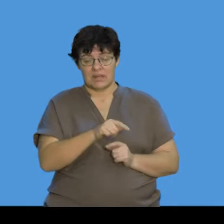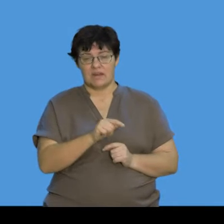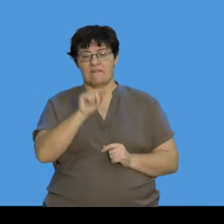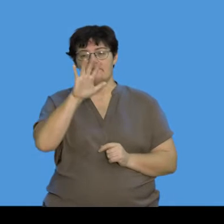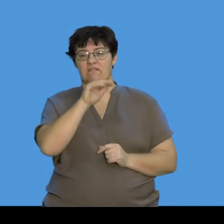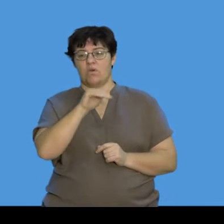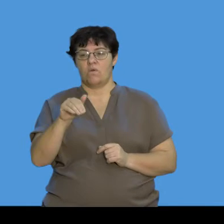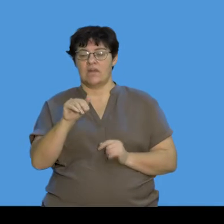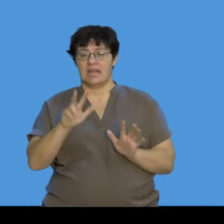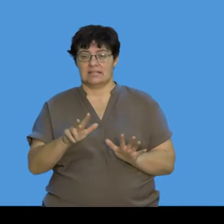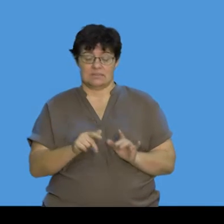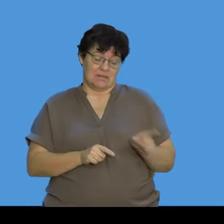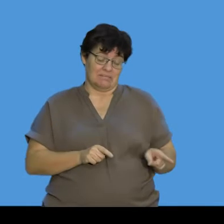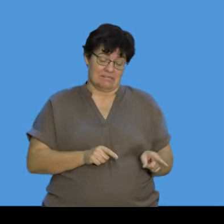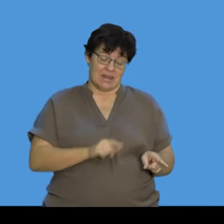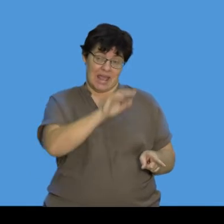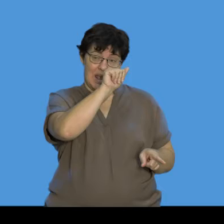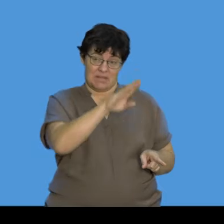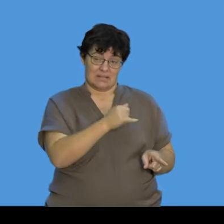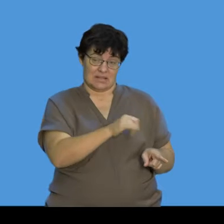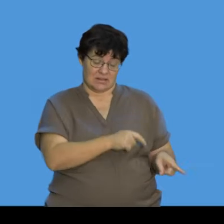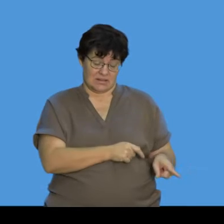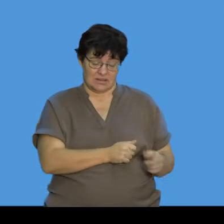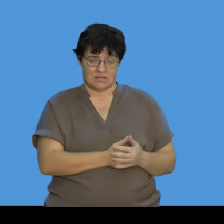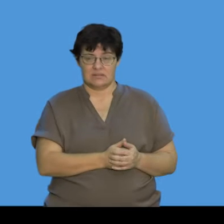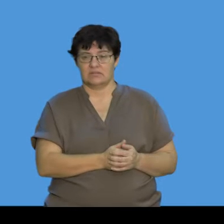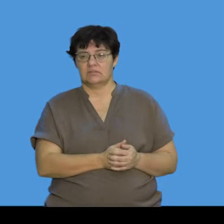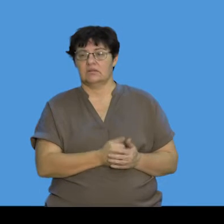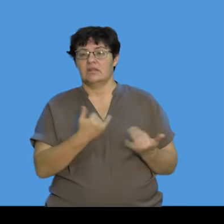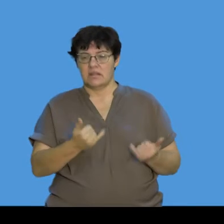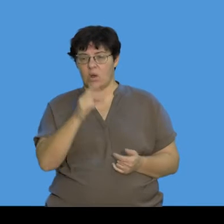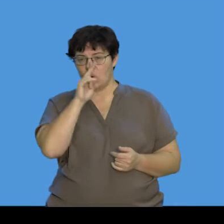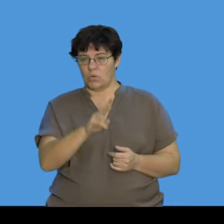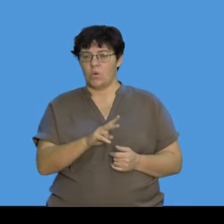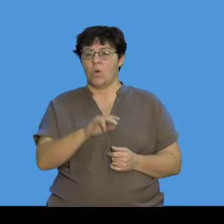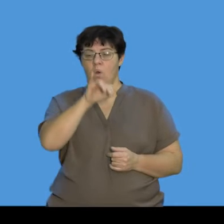over 8, right? And then let's look at